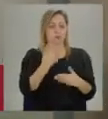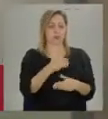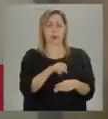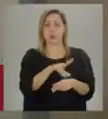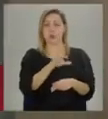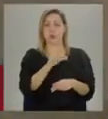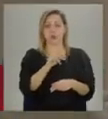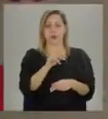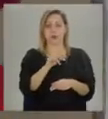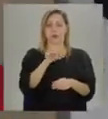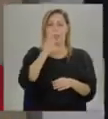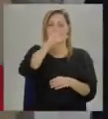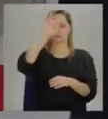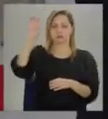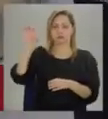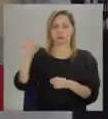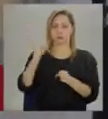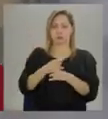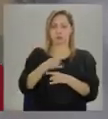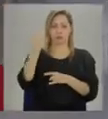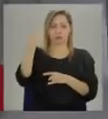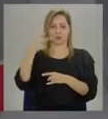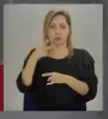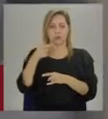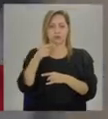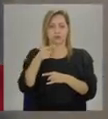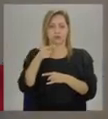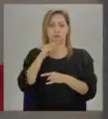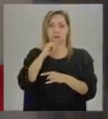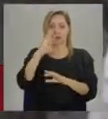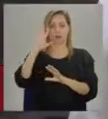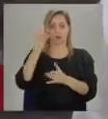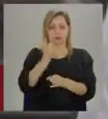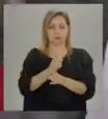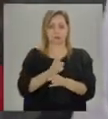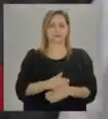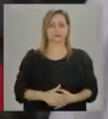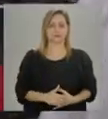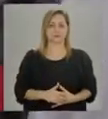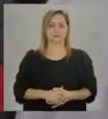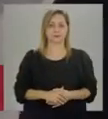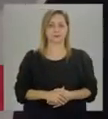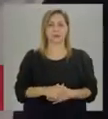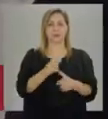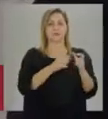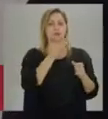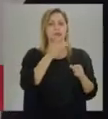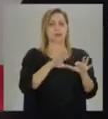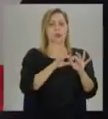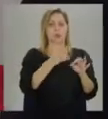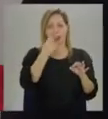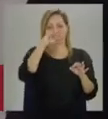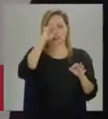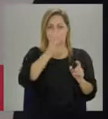and are warning other countries, especially the United Kingdom, that they will see it as well. People have keep describing this as like flu. It's worse than